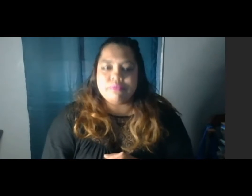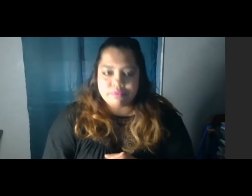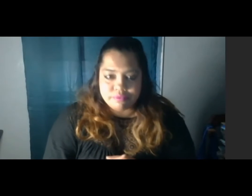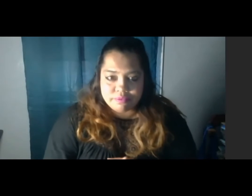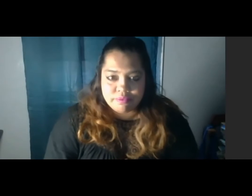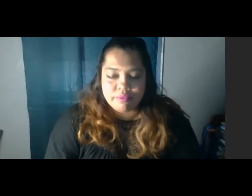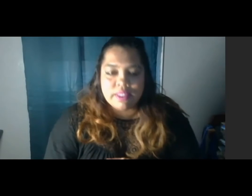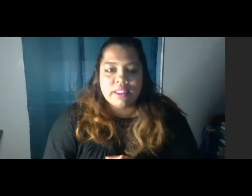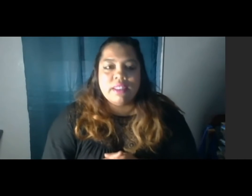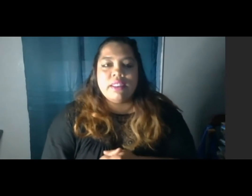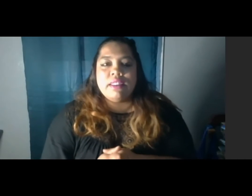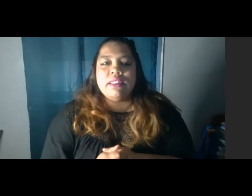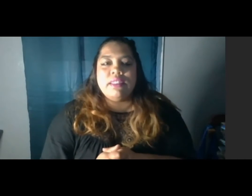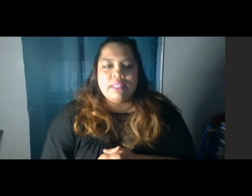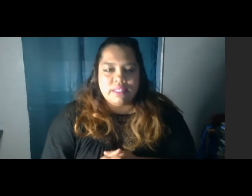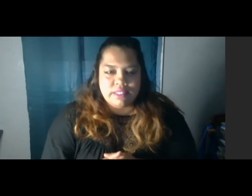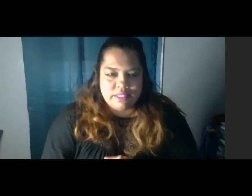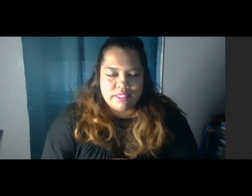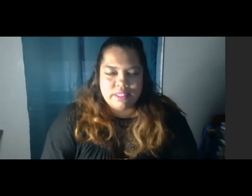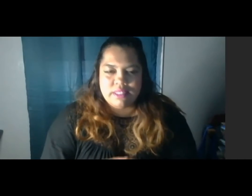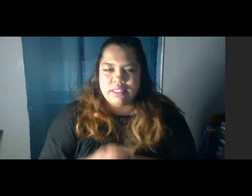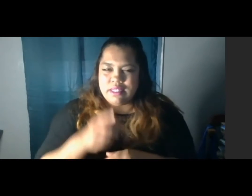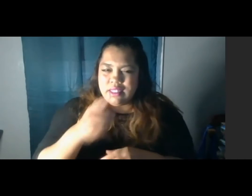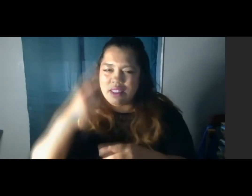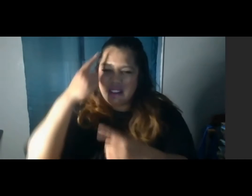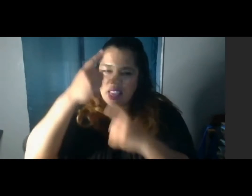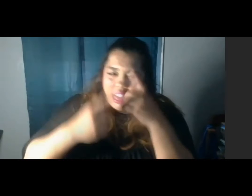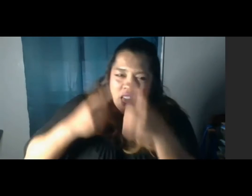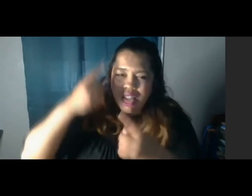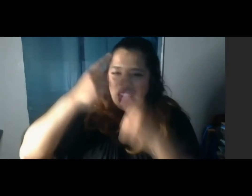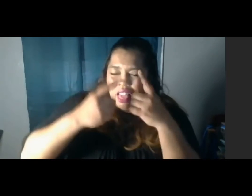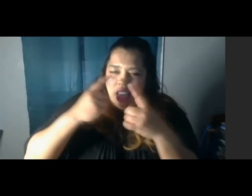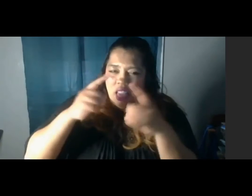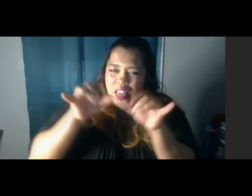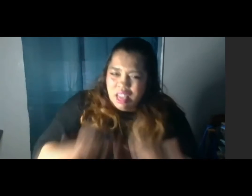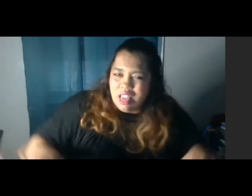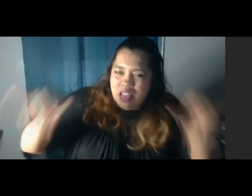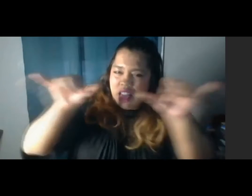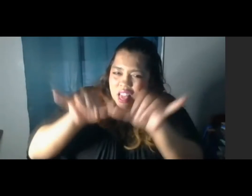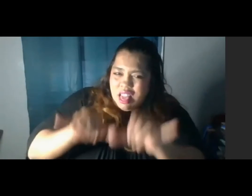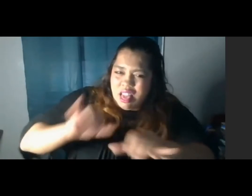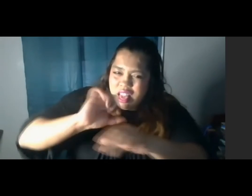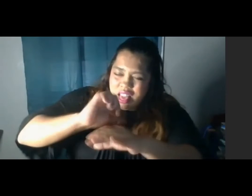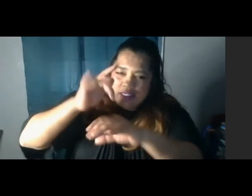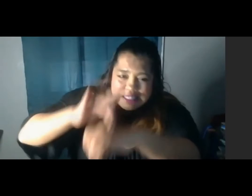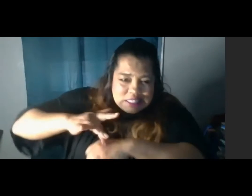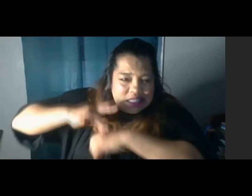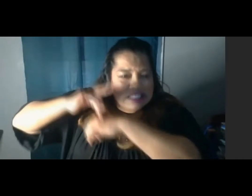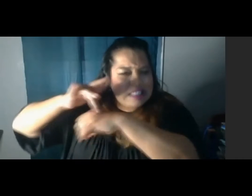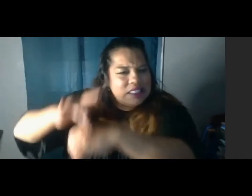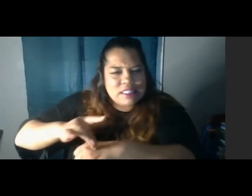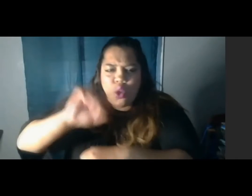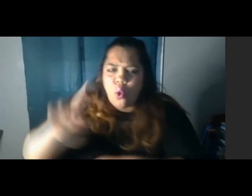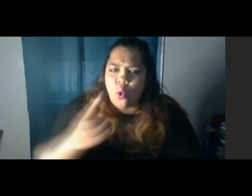Emancipate yourself from mental slavery. None but ourselves can free our